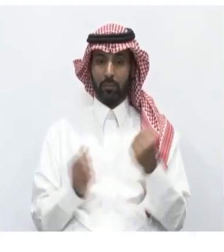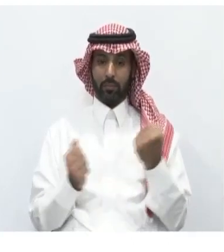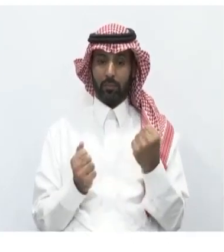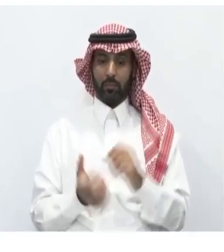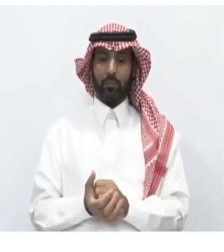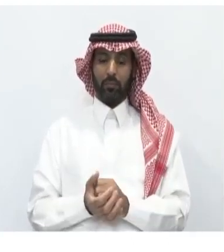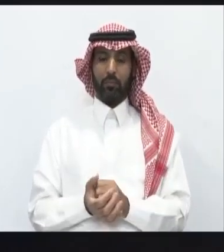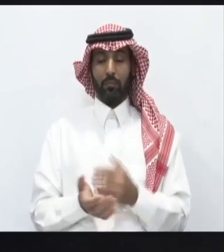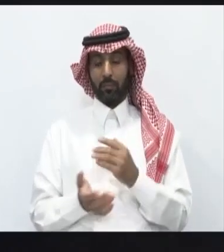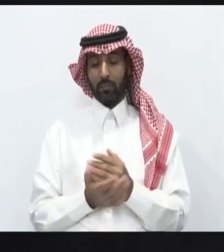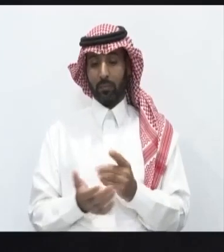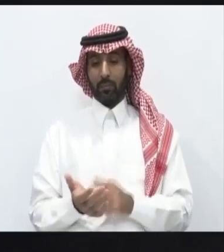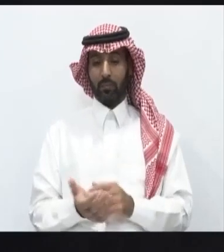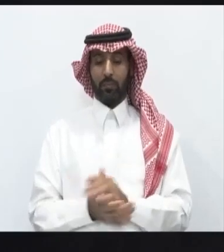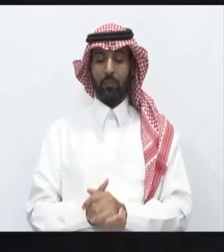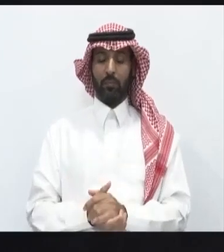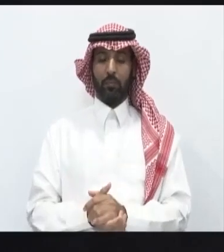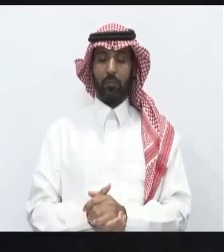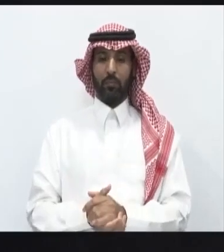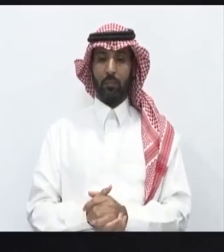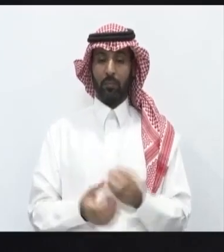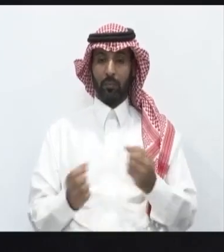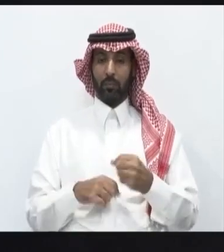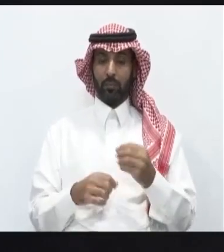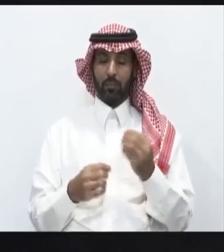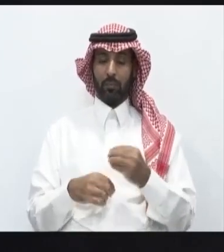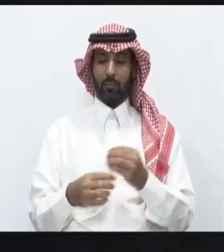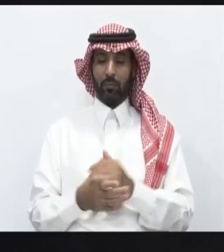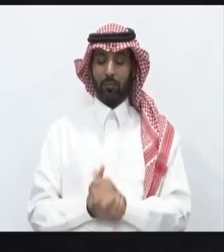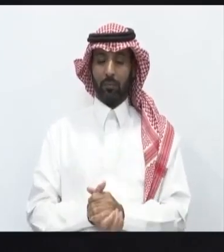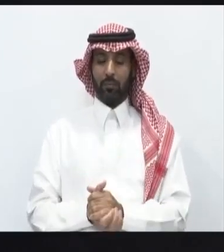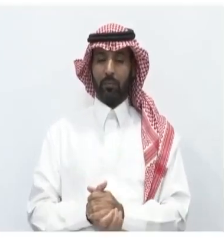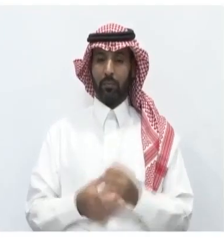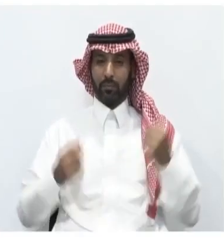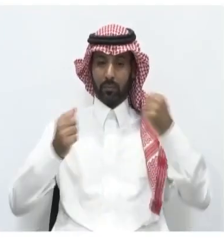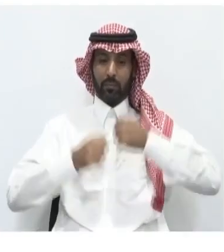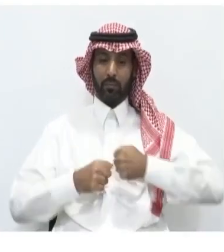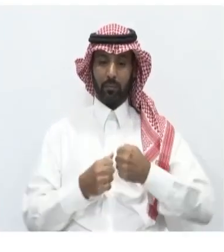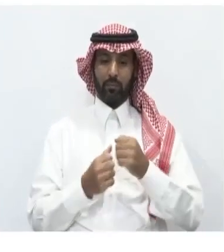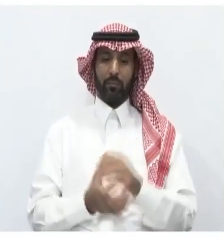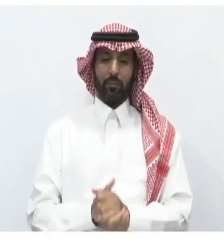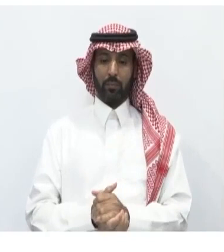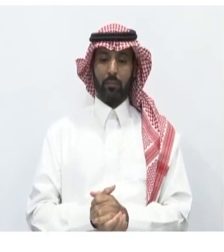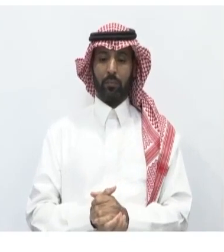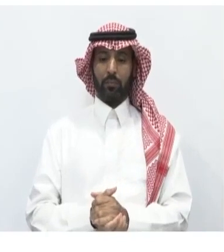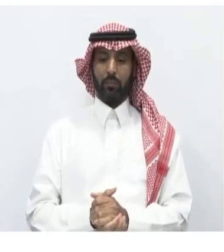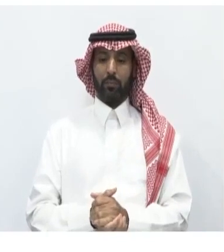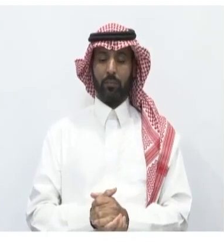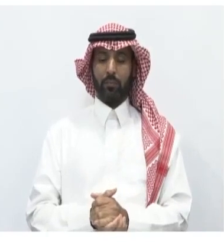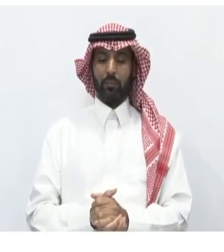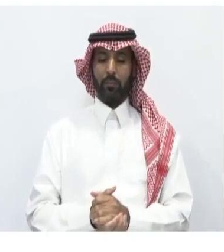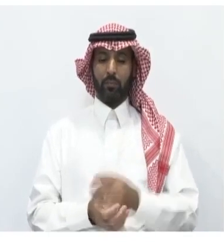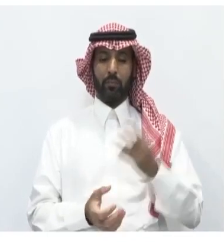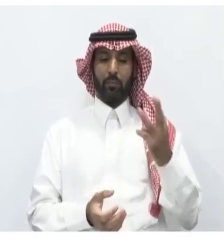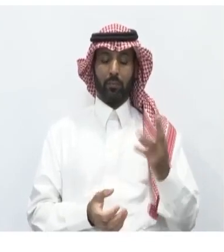Finland? Of course, it's extremely cold. That's why you have to wear lots and lots of warm clothes. Number